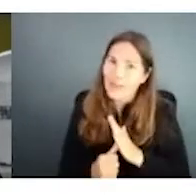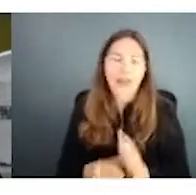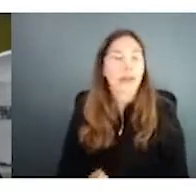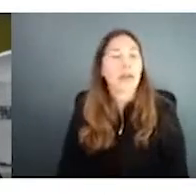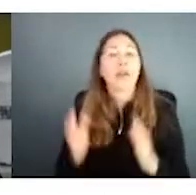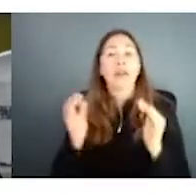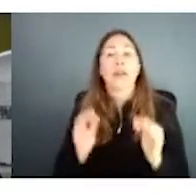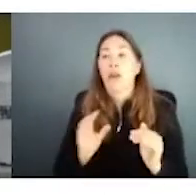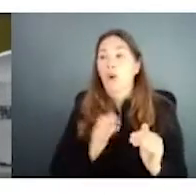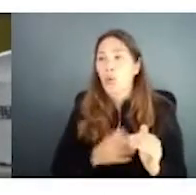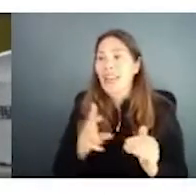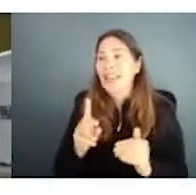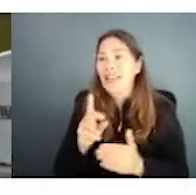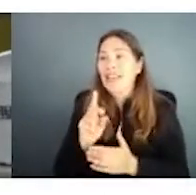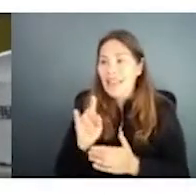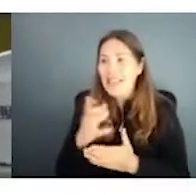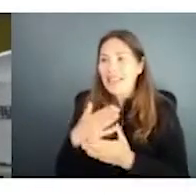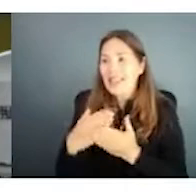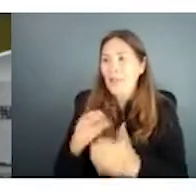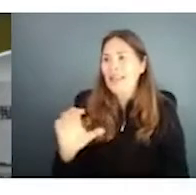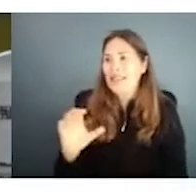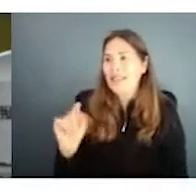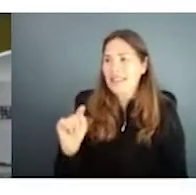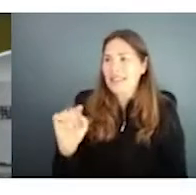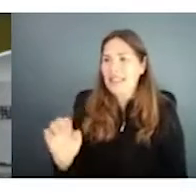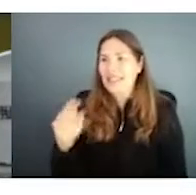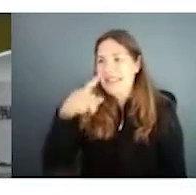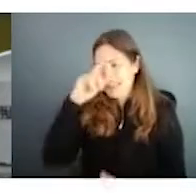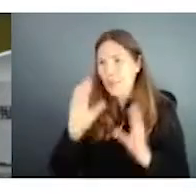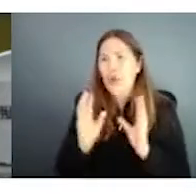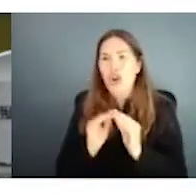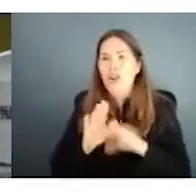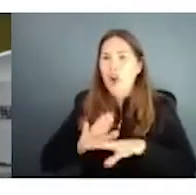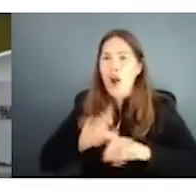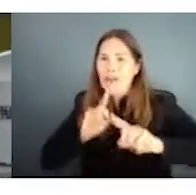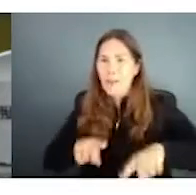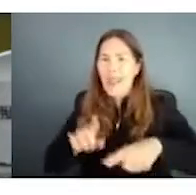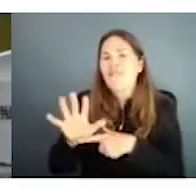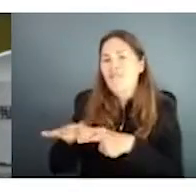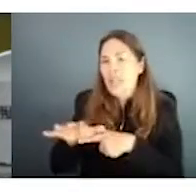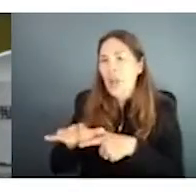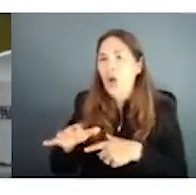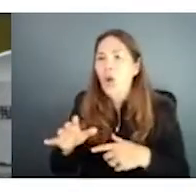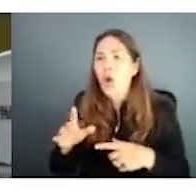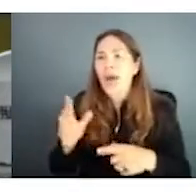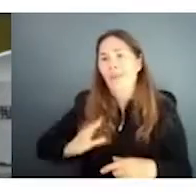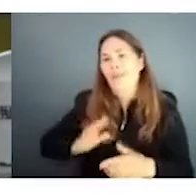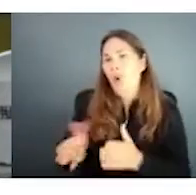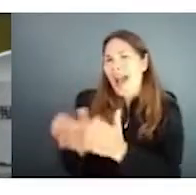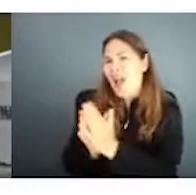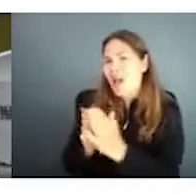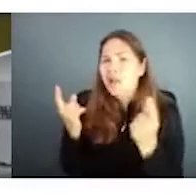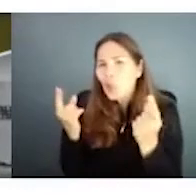some CTE summer conference on-demand videos. You know, when I was asked what could we